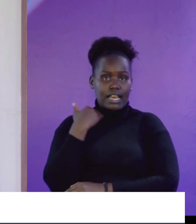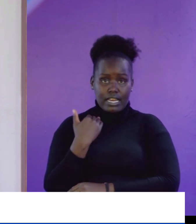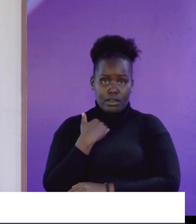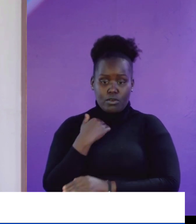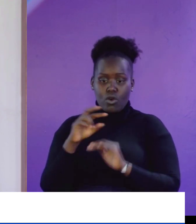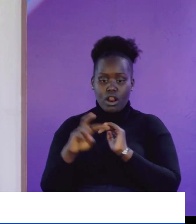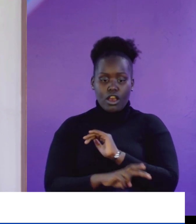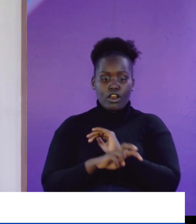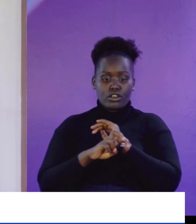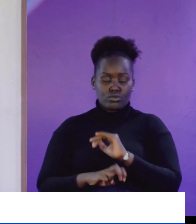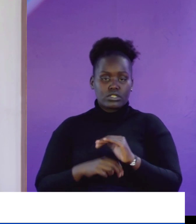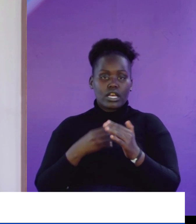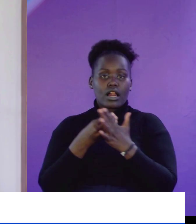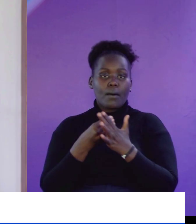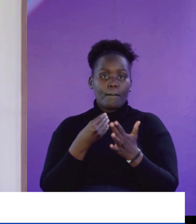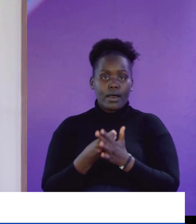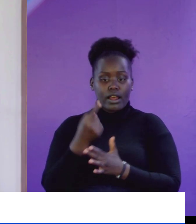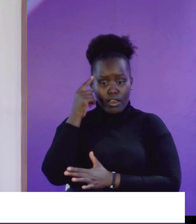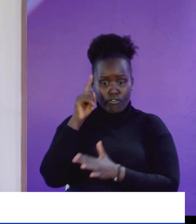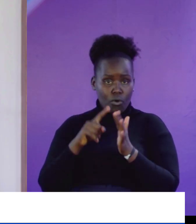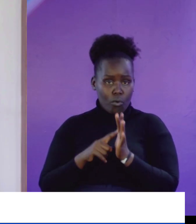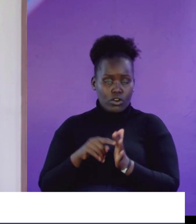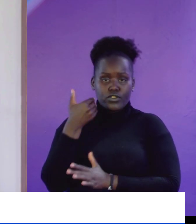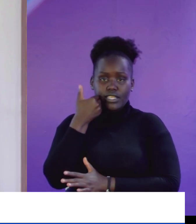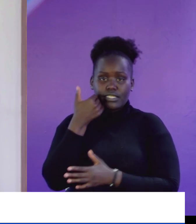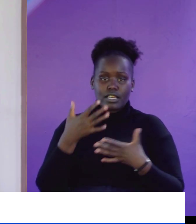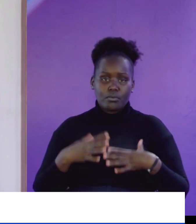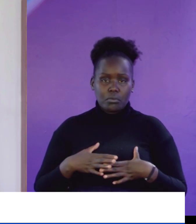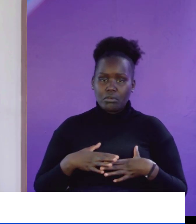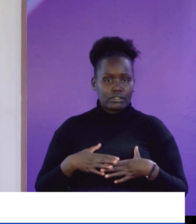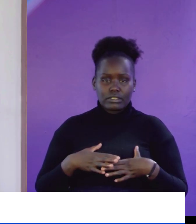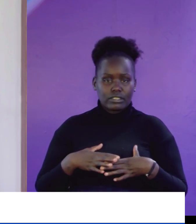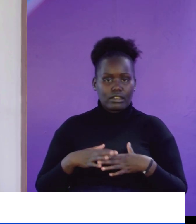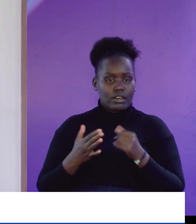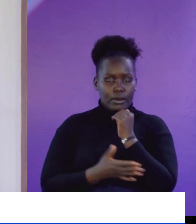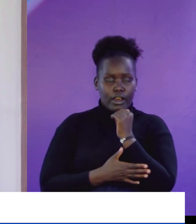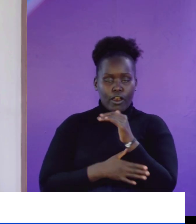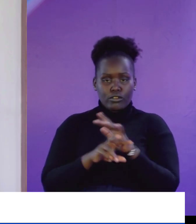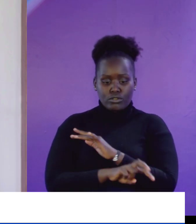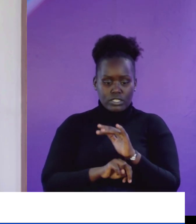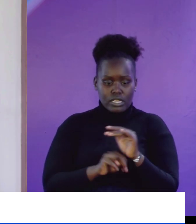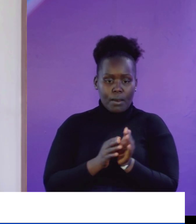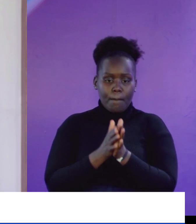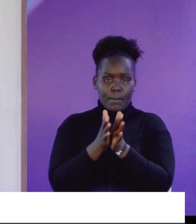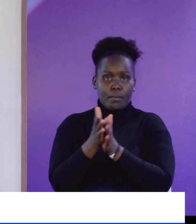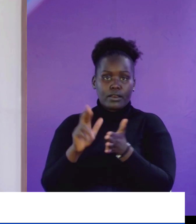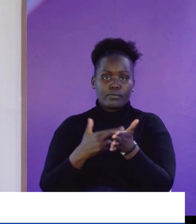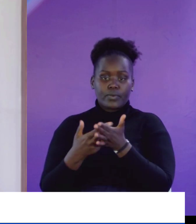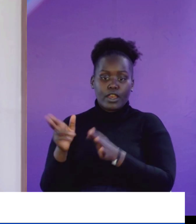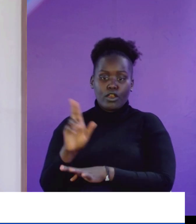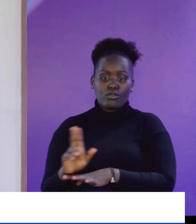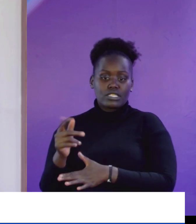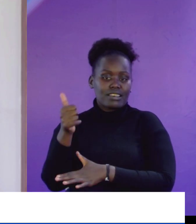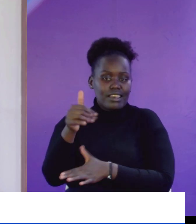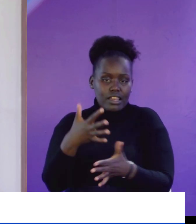steal money meant for patients. It is criminal to steal public resources using whatever